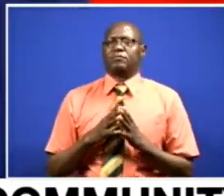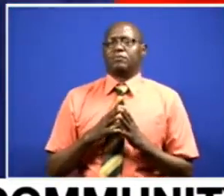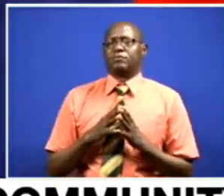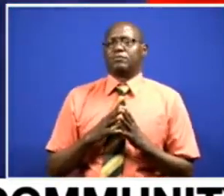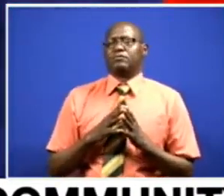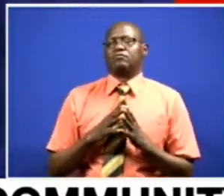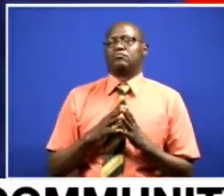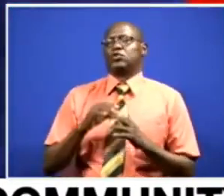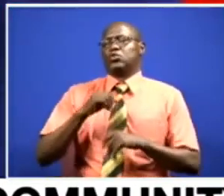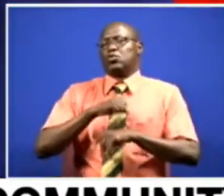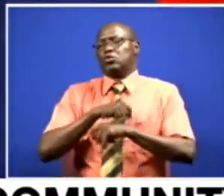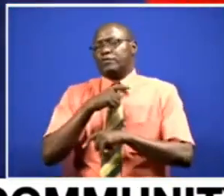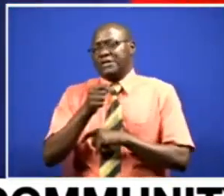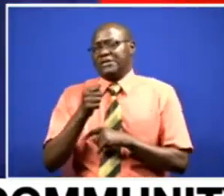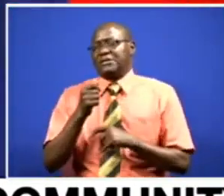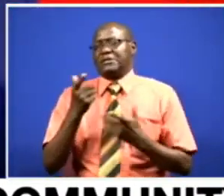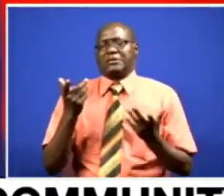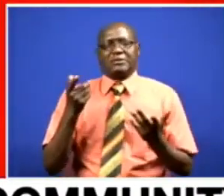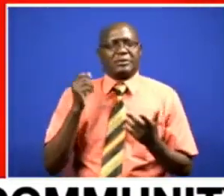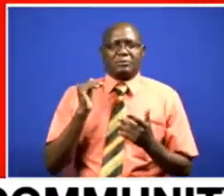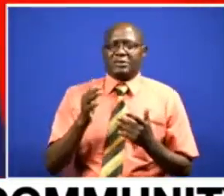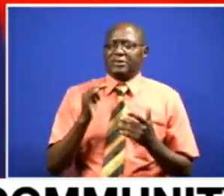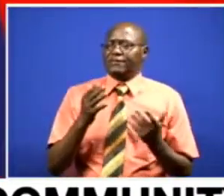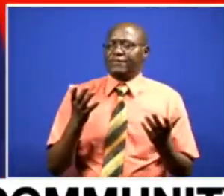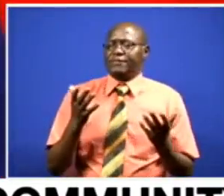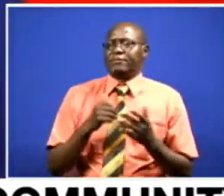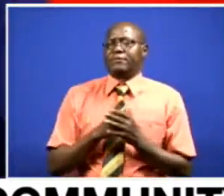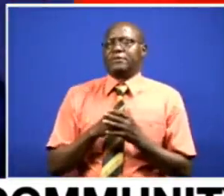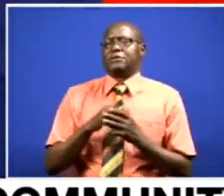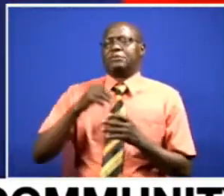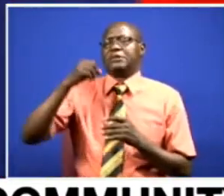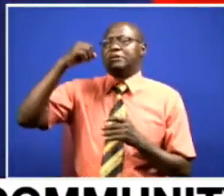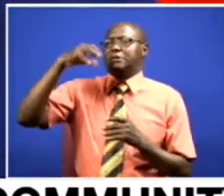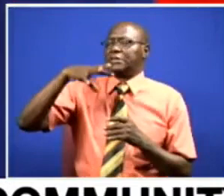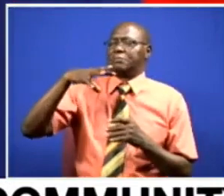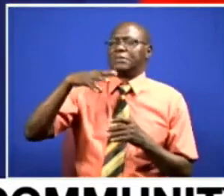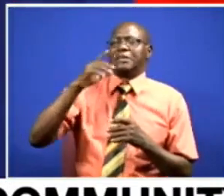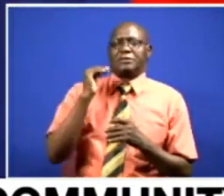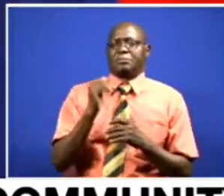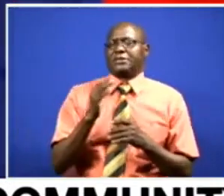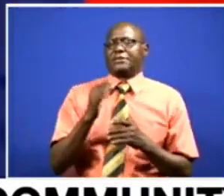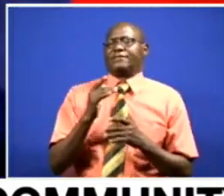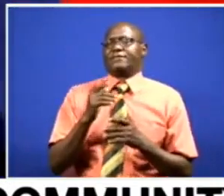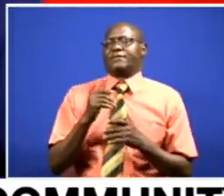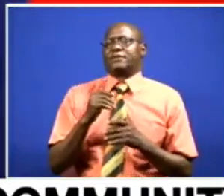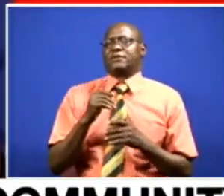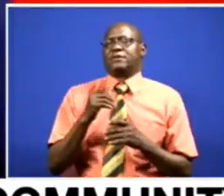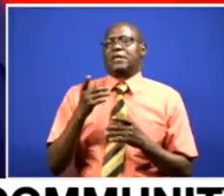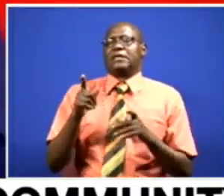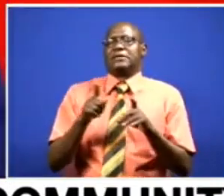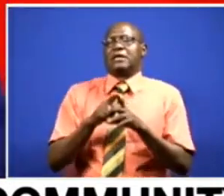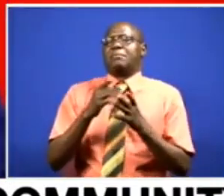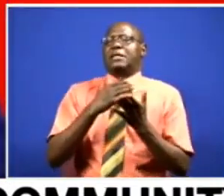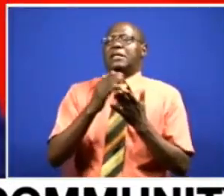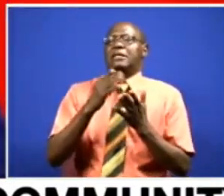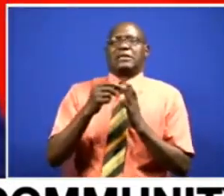karo ya shule, hata bei ya stima, yote imepanda, hata kodi